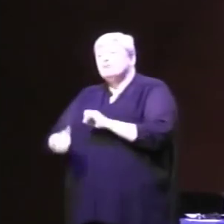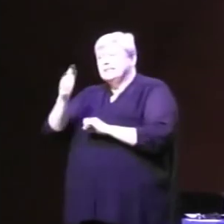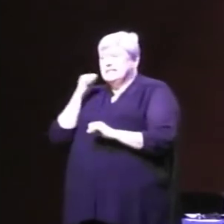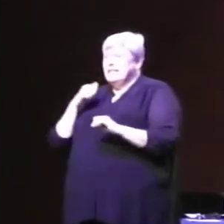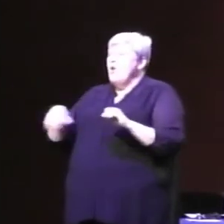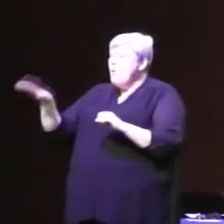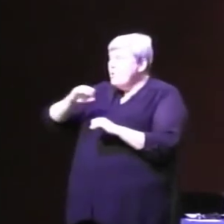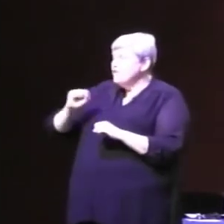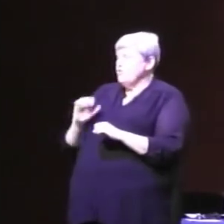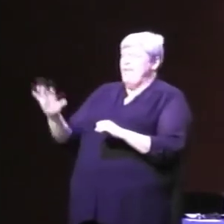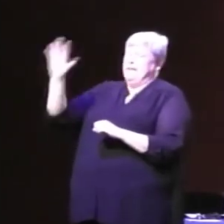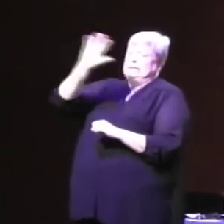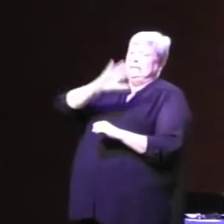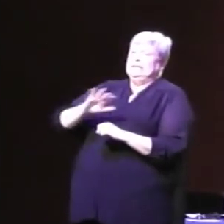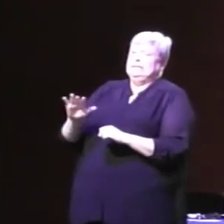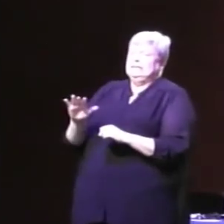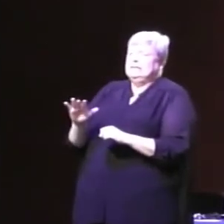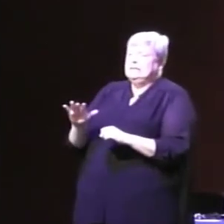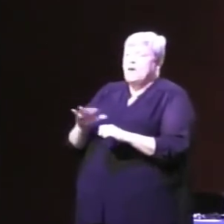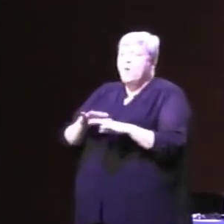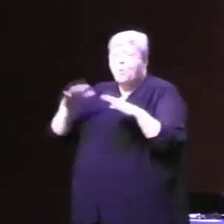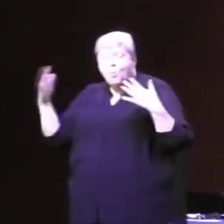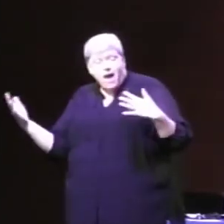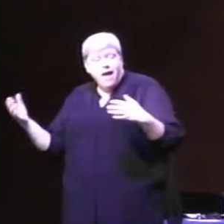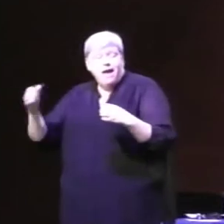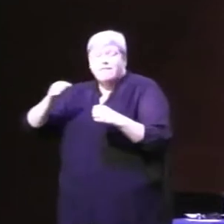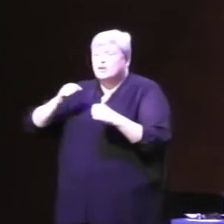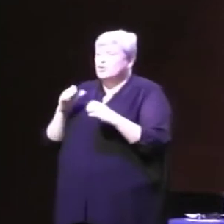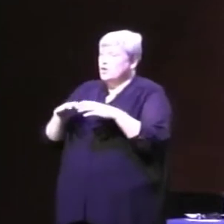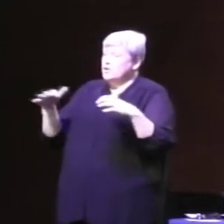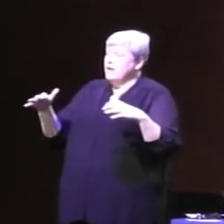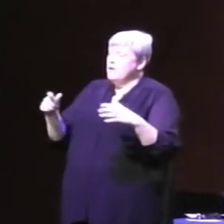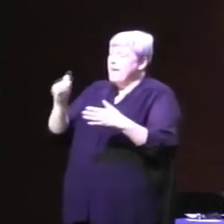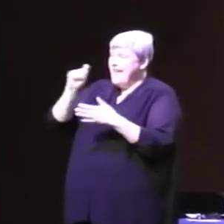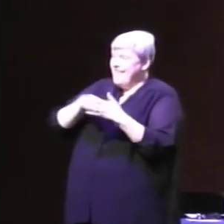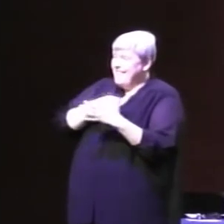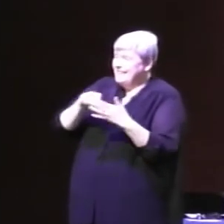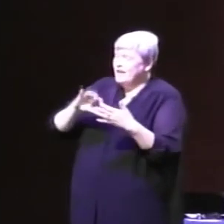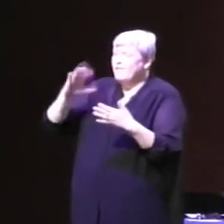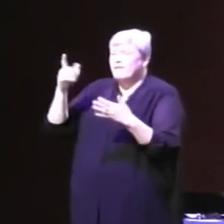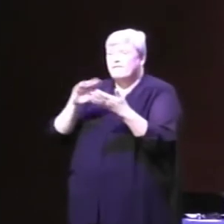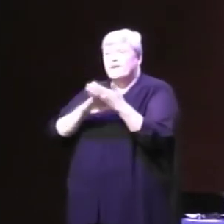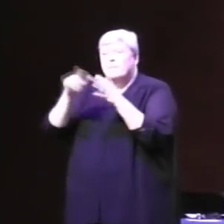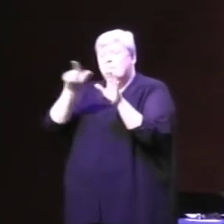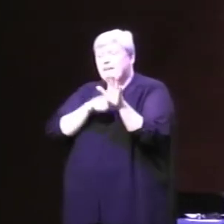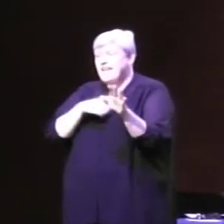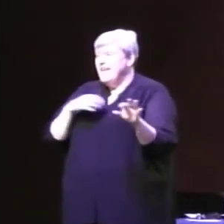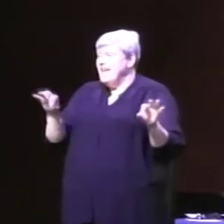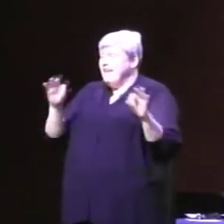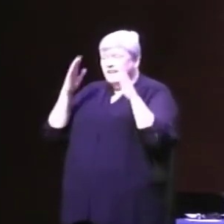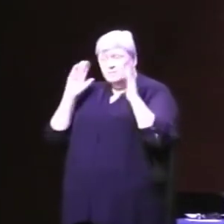Scotland. Whatever Scottish Government is elected on the 5th of May, it does not have a mandate to